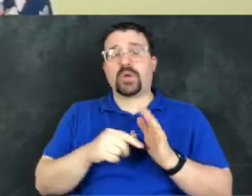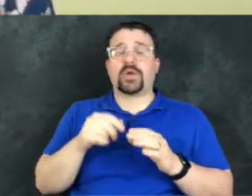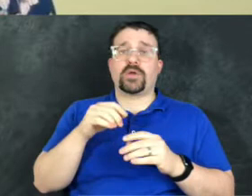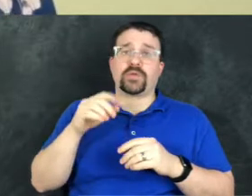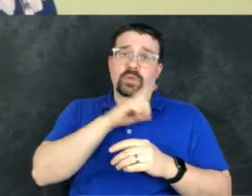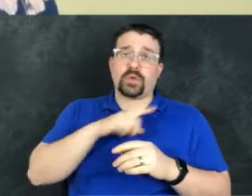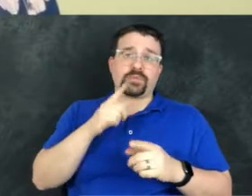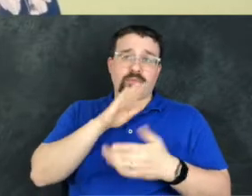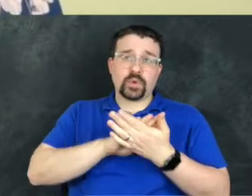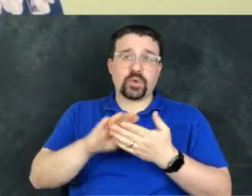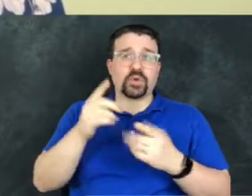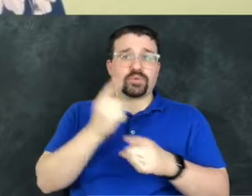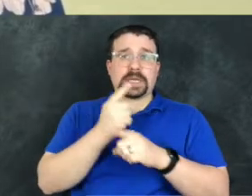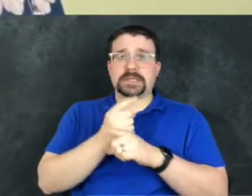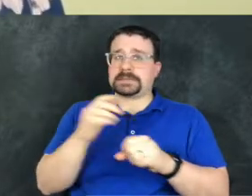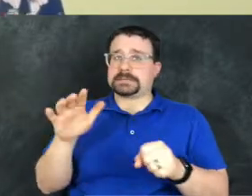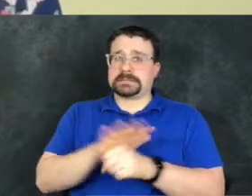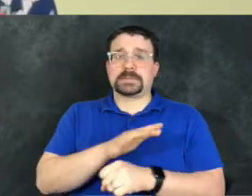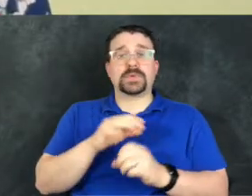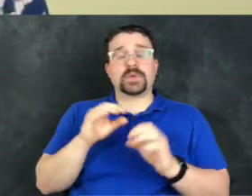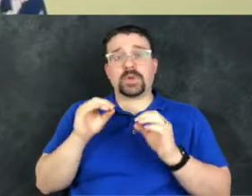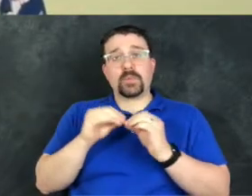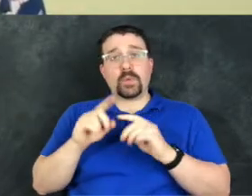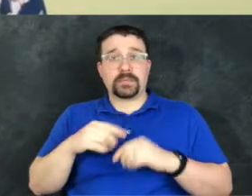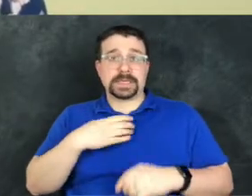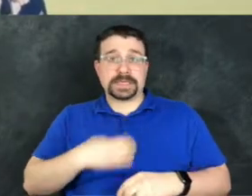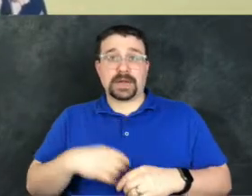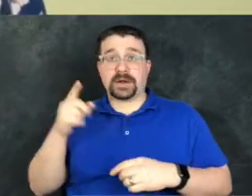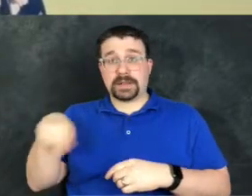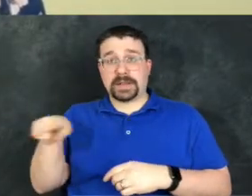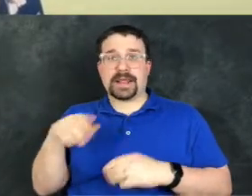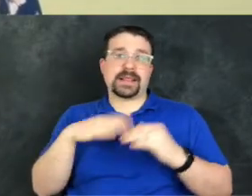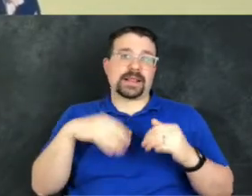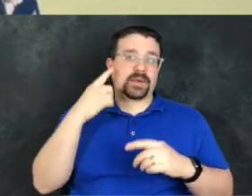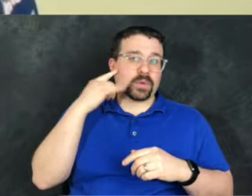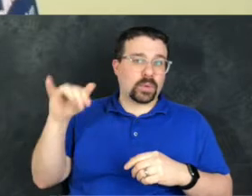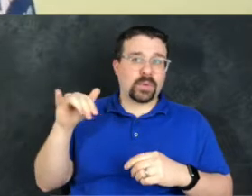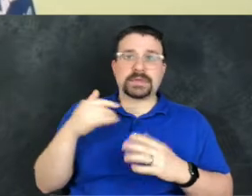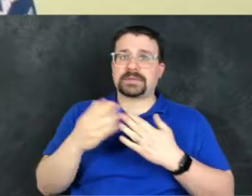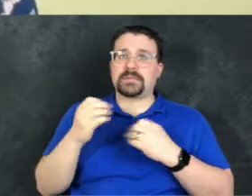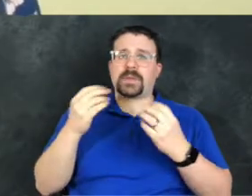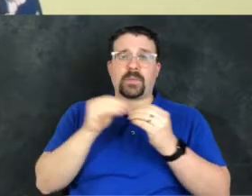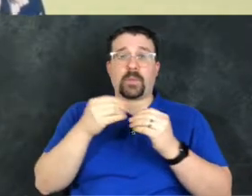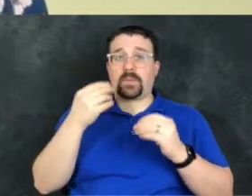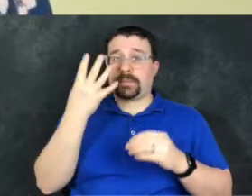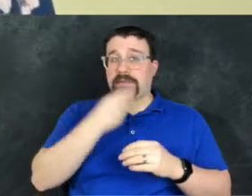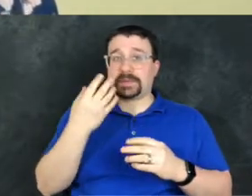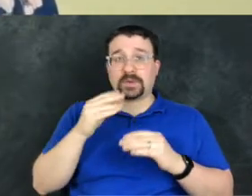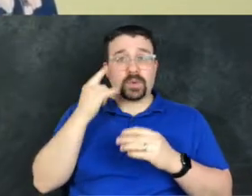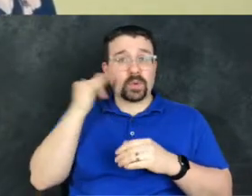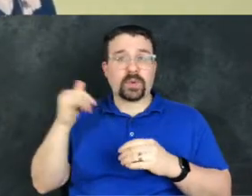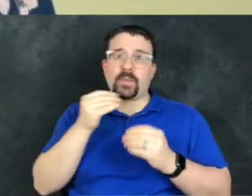are true and righteous altogether. More to be desired are they than gold, even much fine